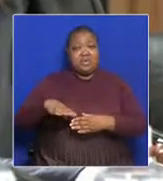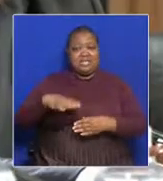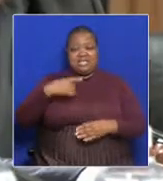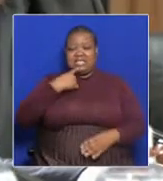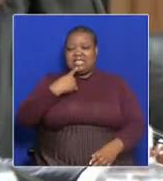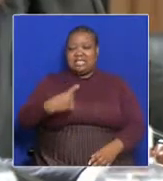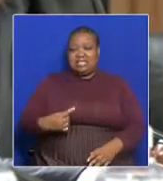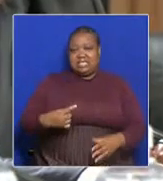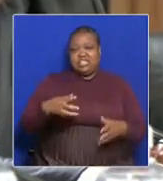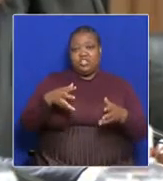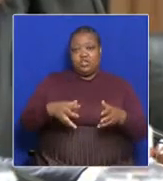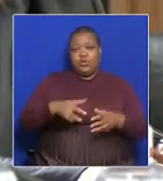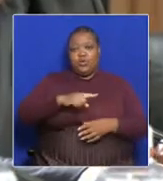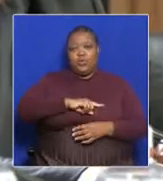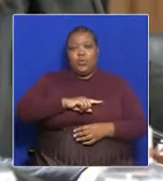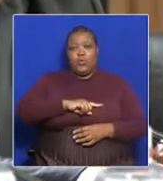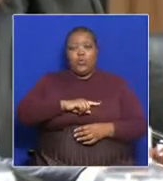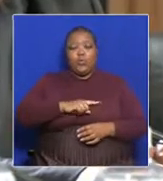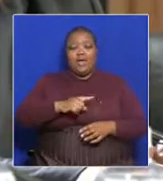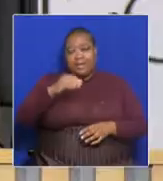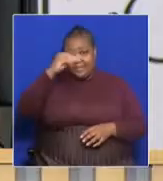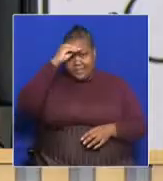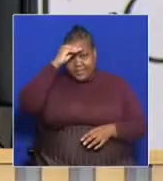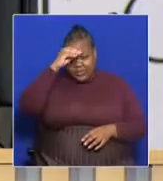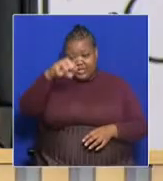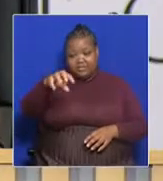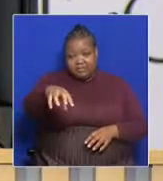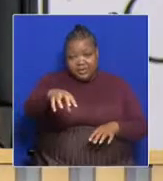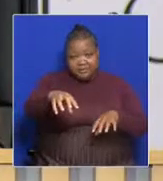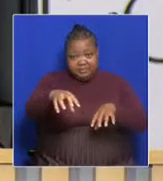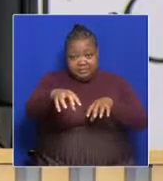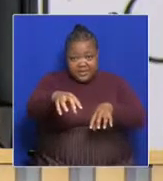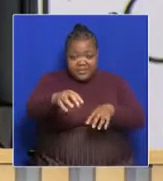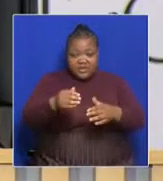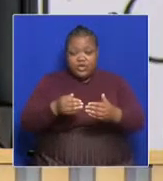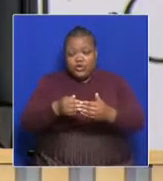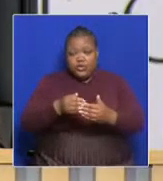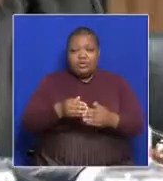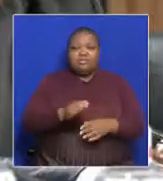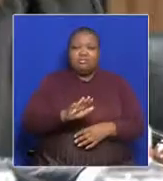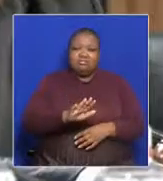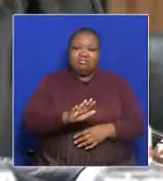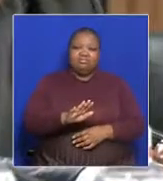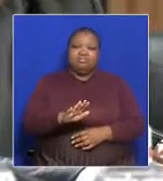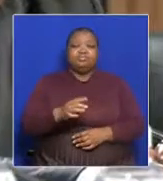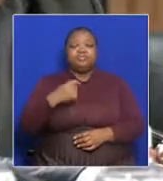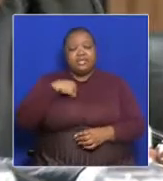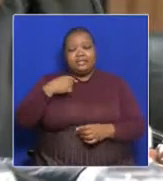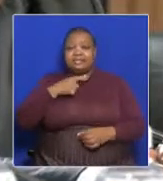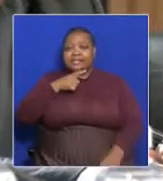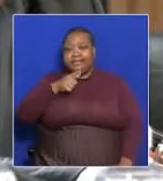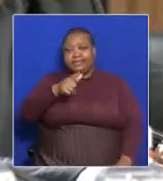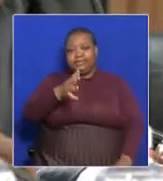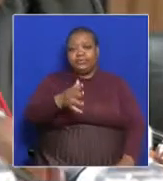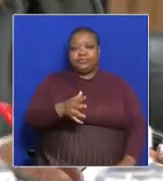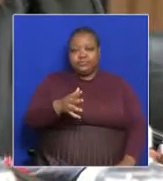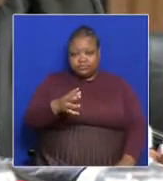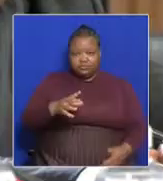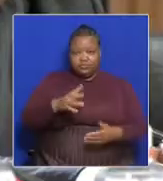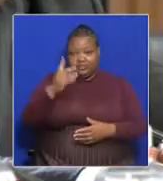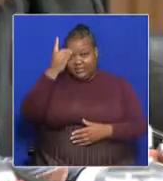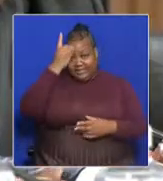the closest stations that were there were Brighton Beach. I'll tell them to you. They were Durban Central, Brighton Beach, Maiden